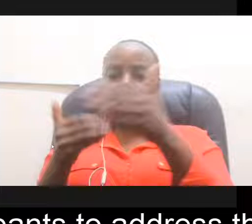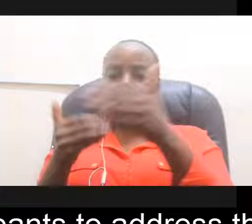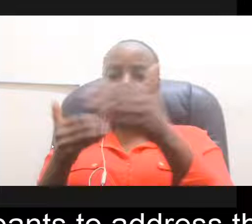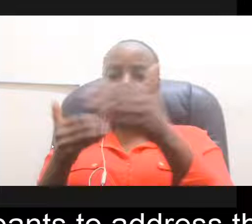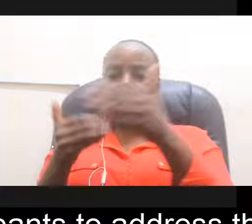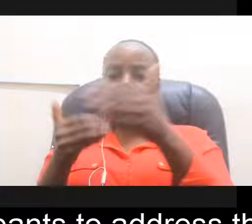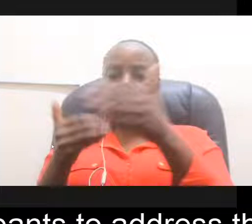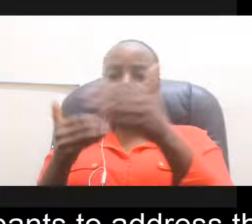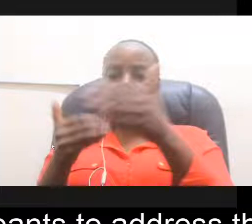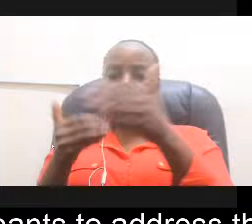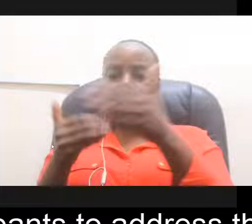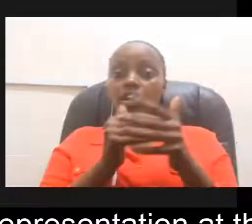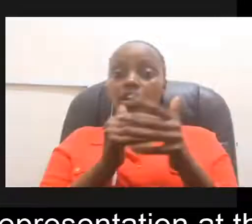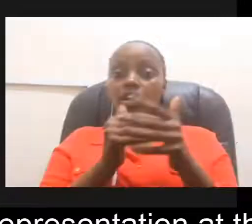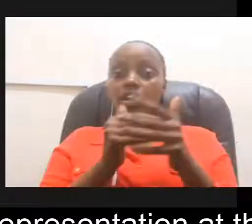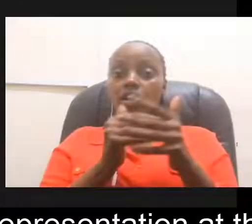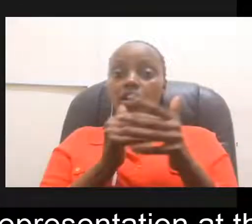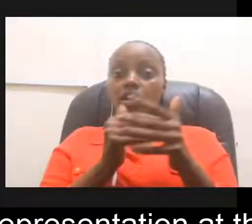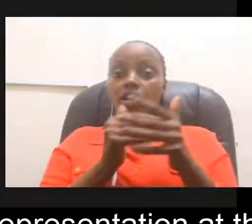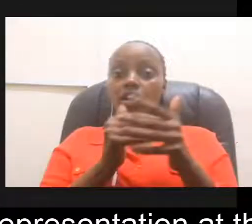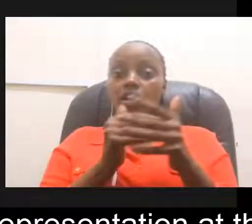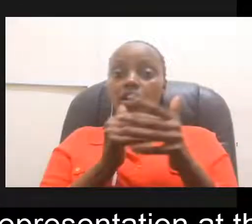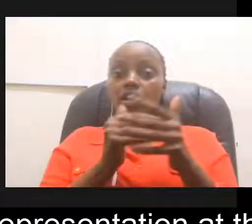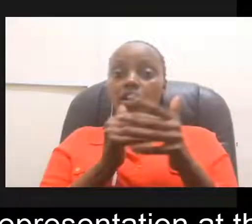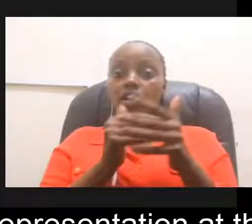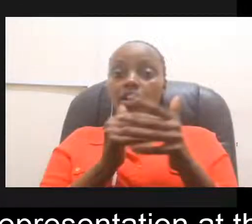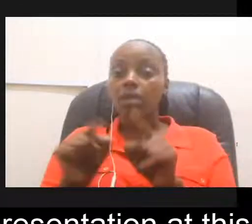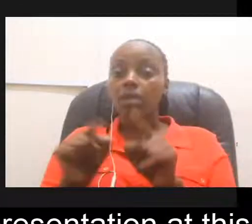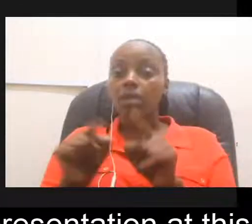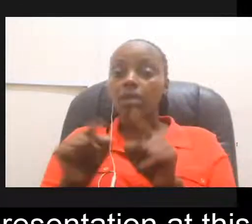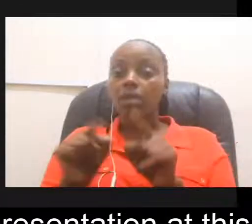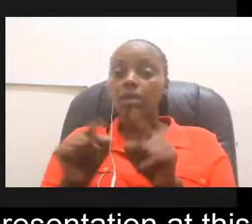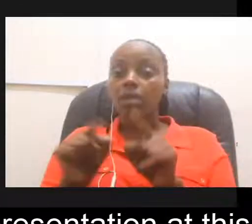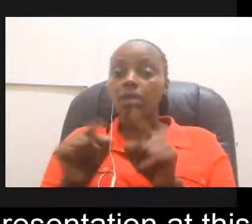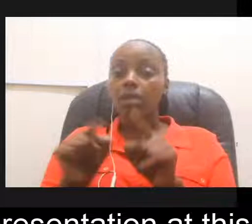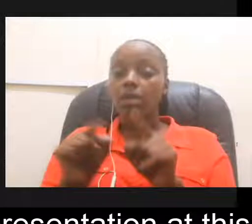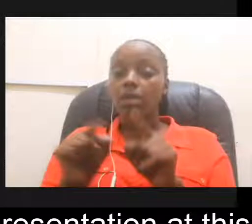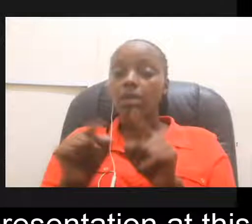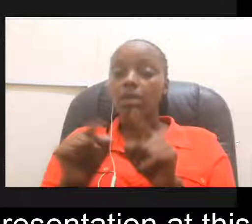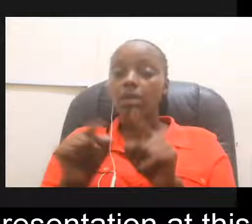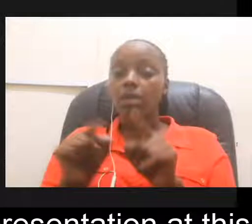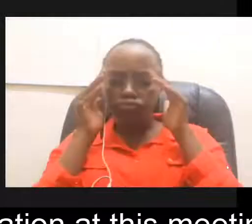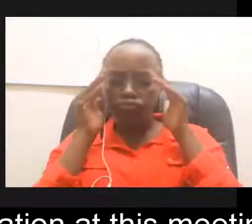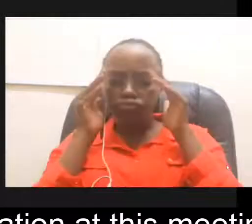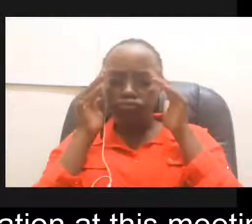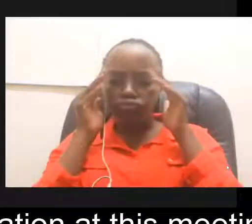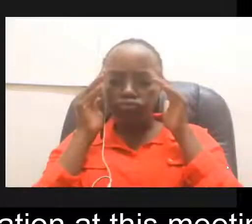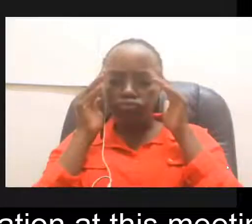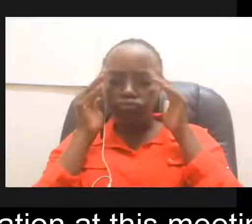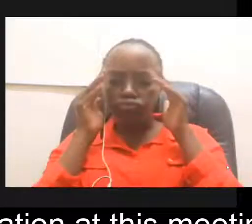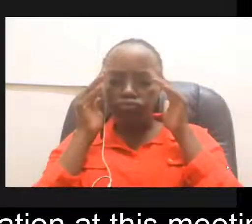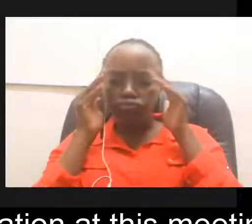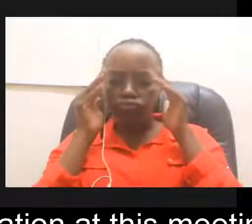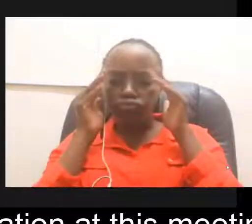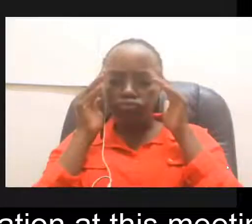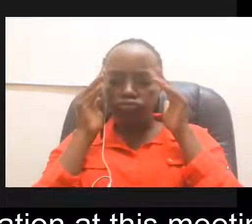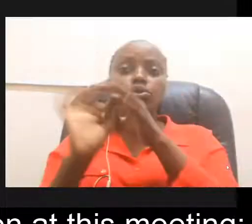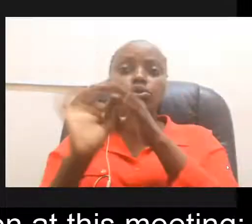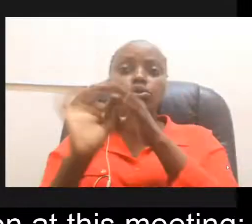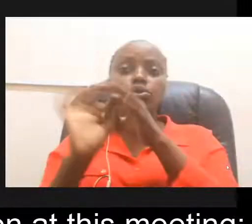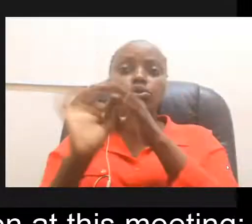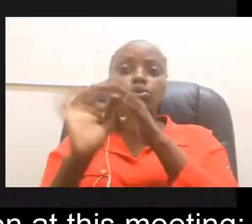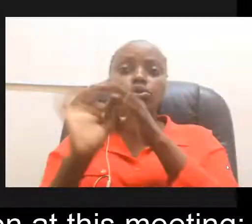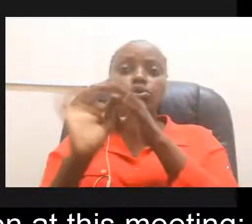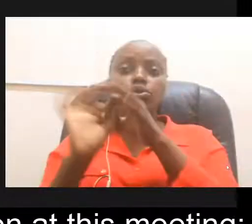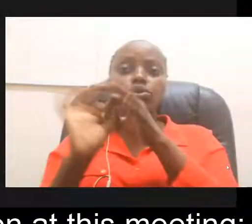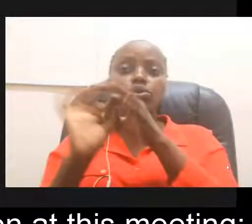So we are very keen on continuing this collaboration and also